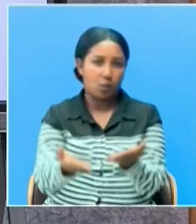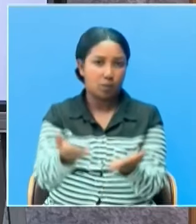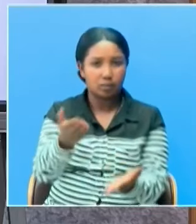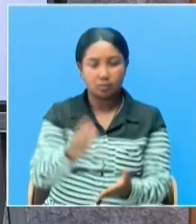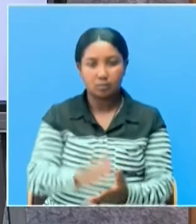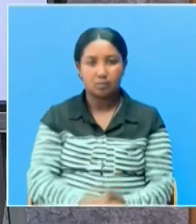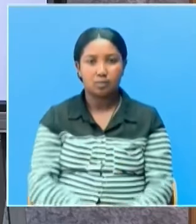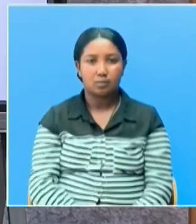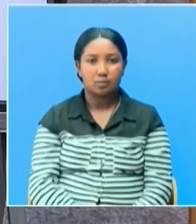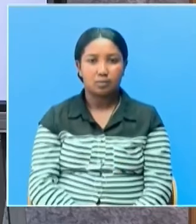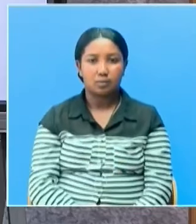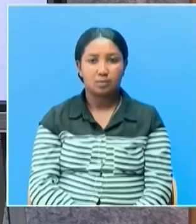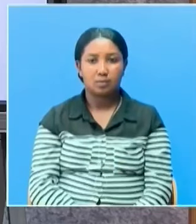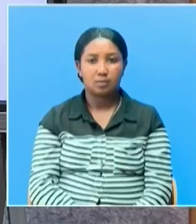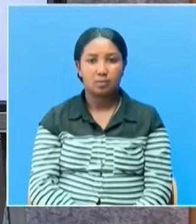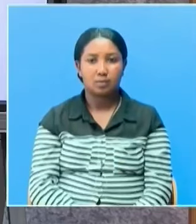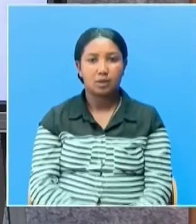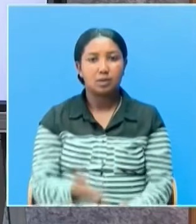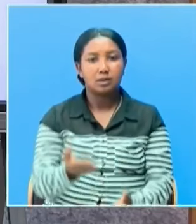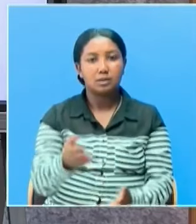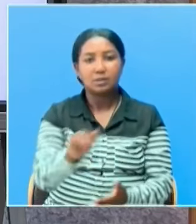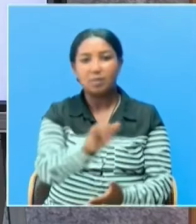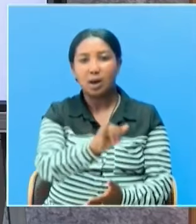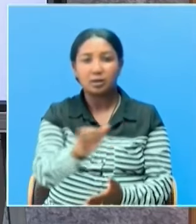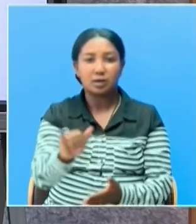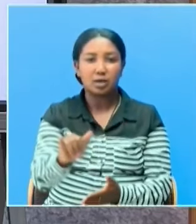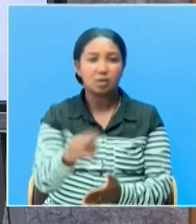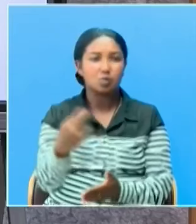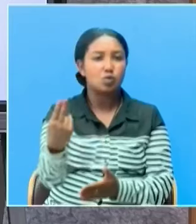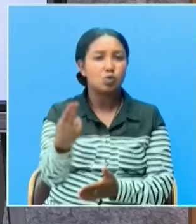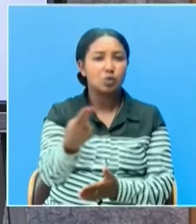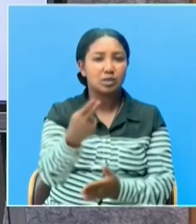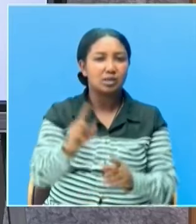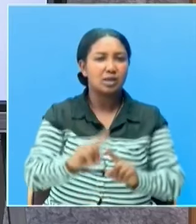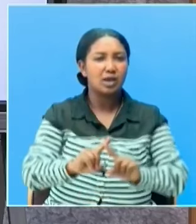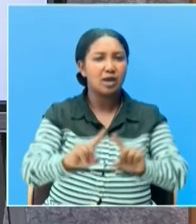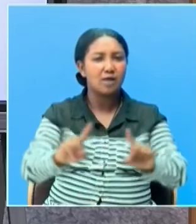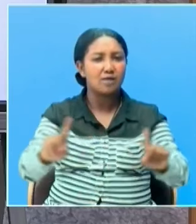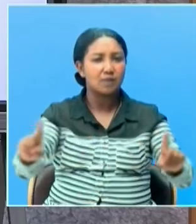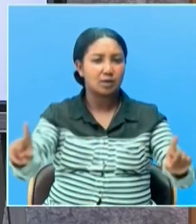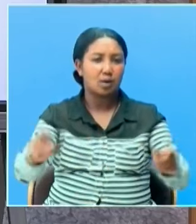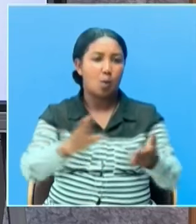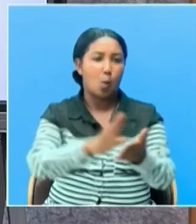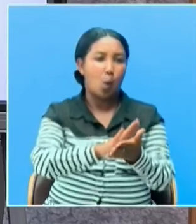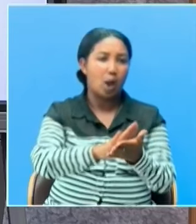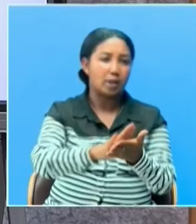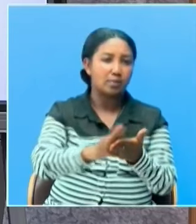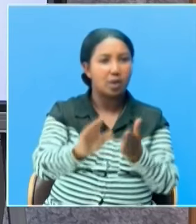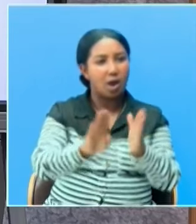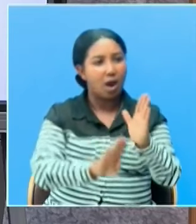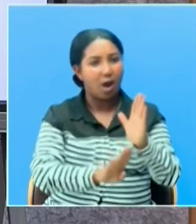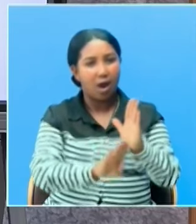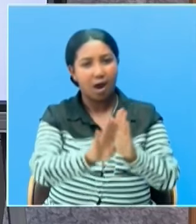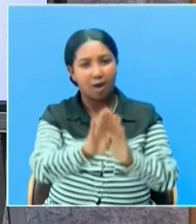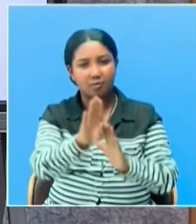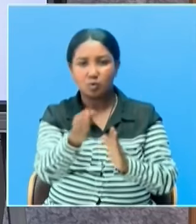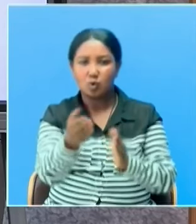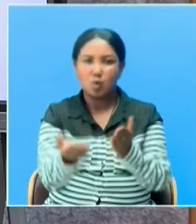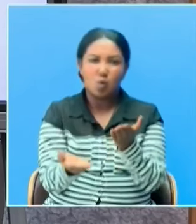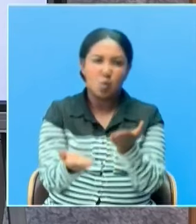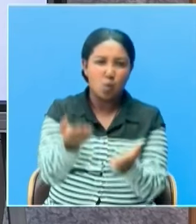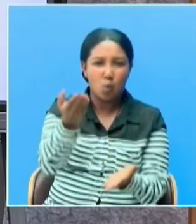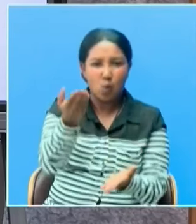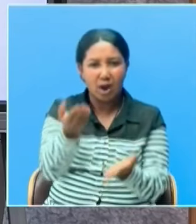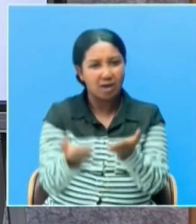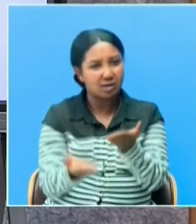In respect of their similarity, maybe in using different, some qualities just like height, weight,